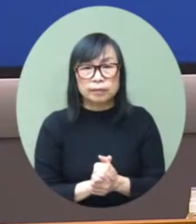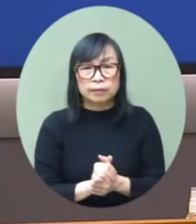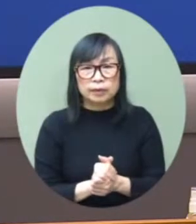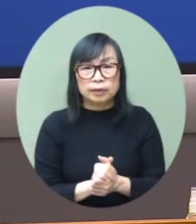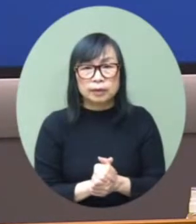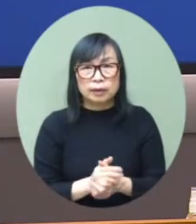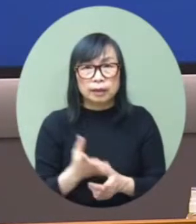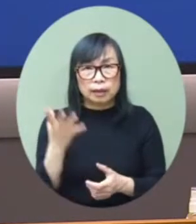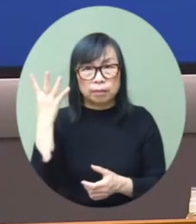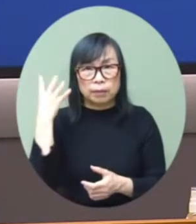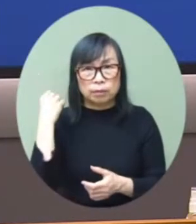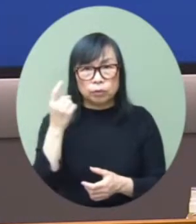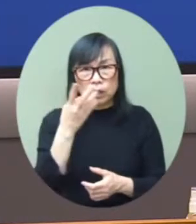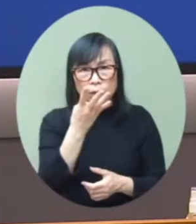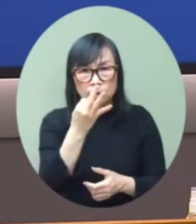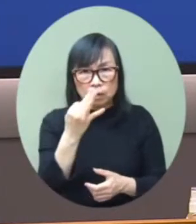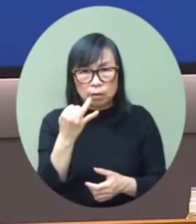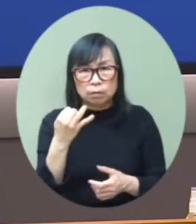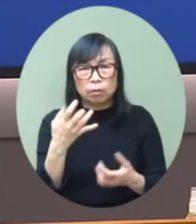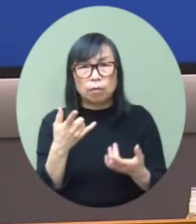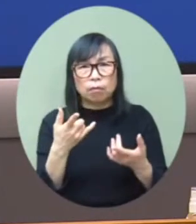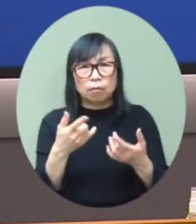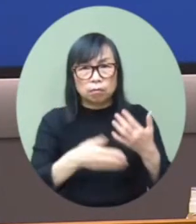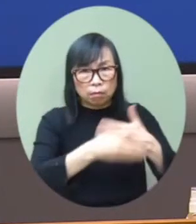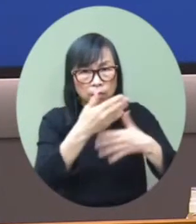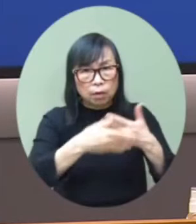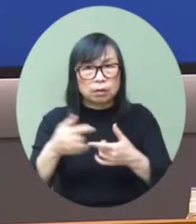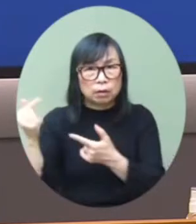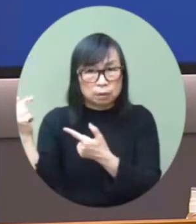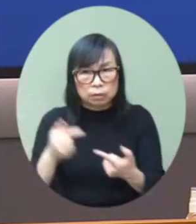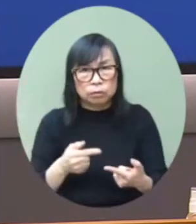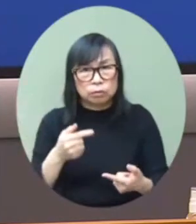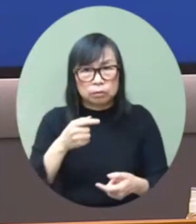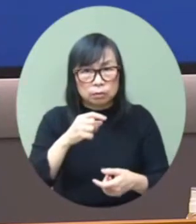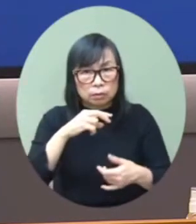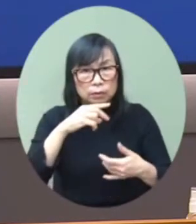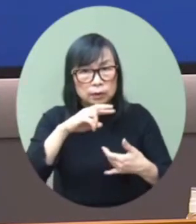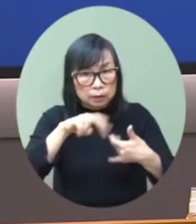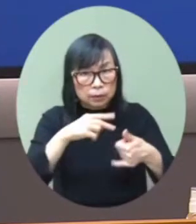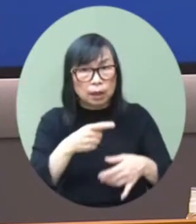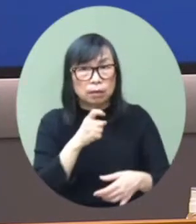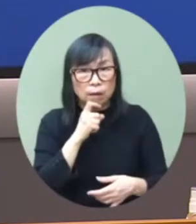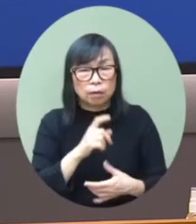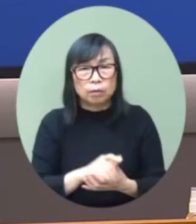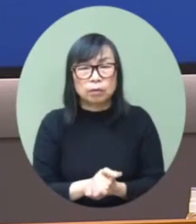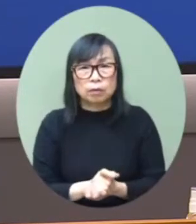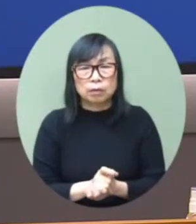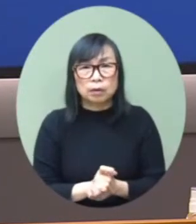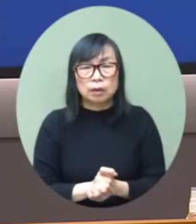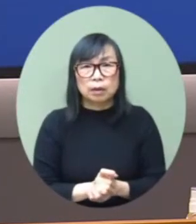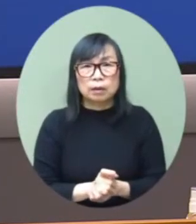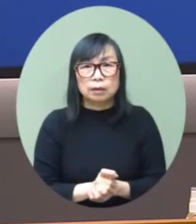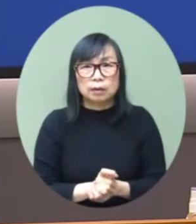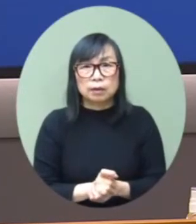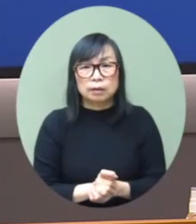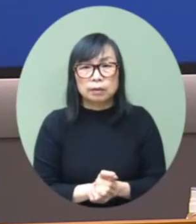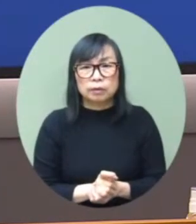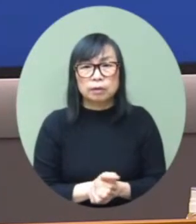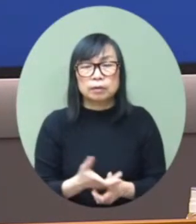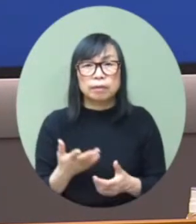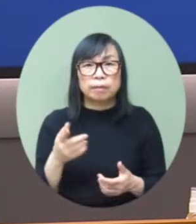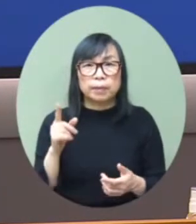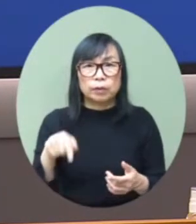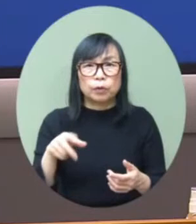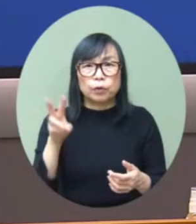reporting high positives. And there were also test sewage